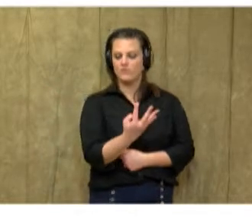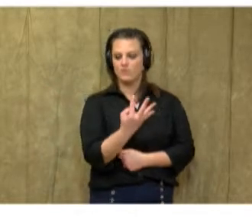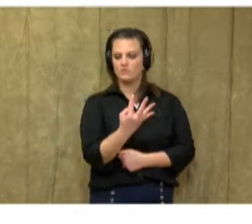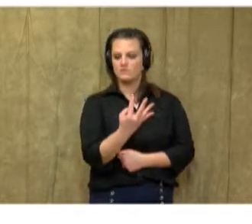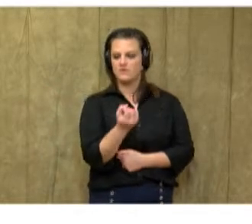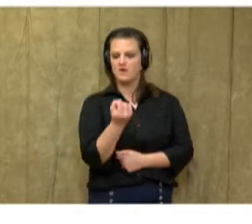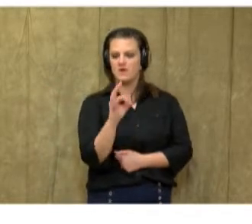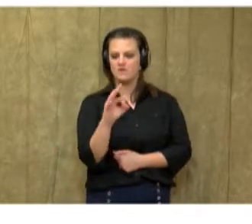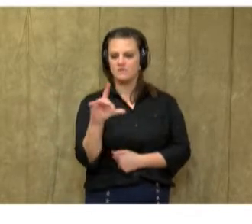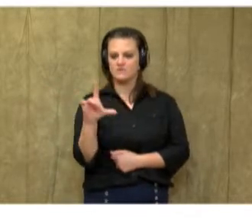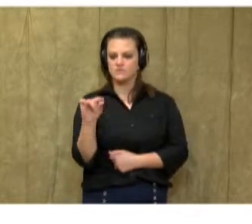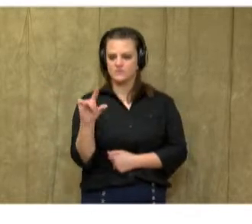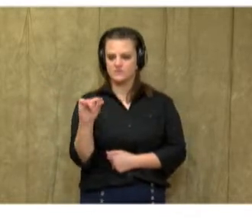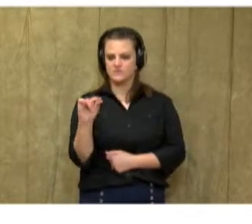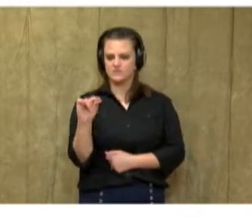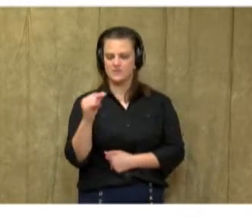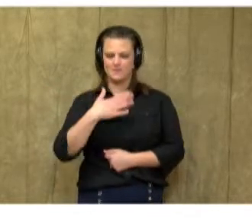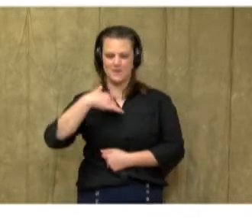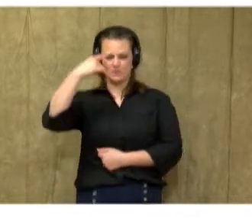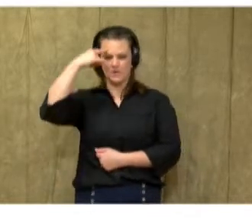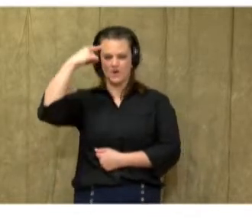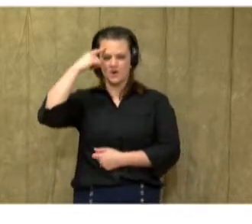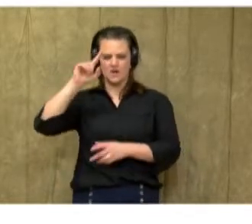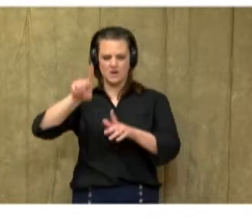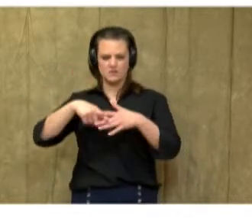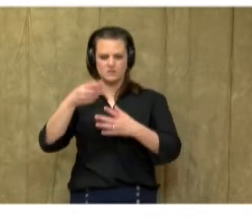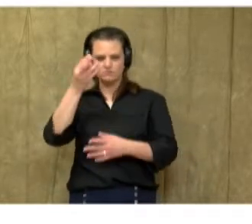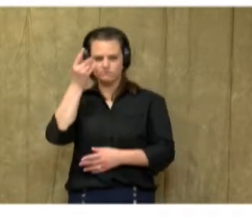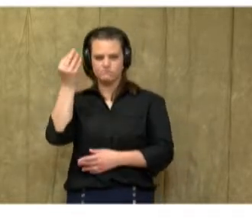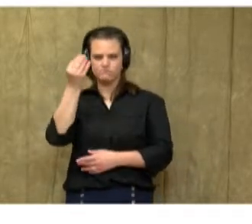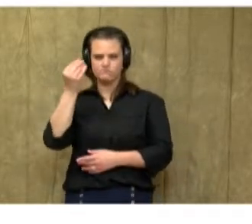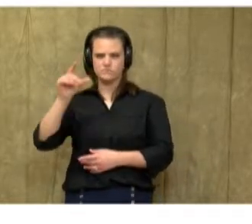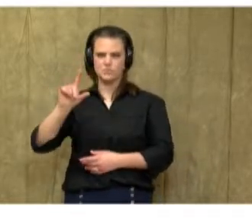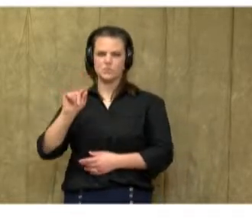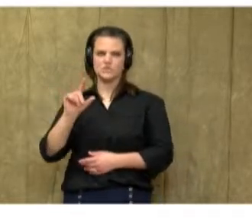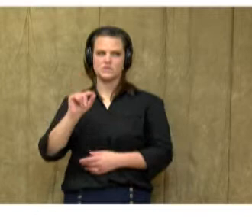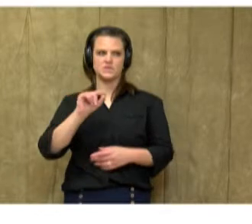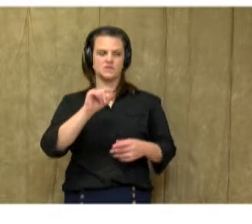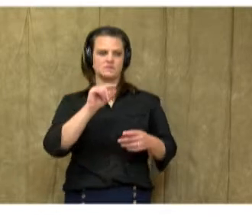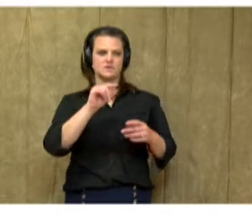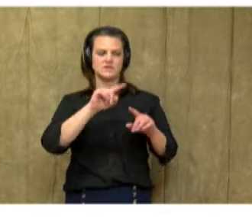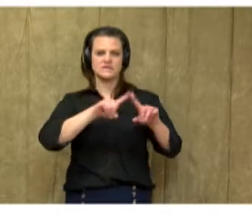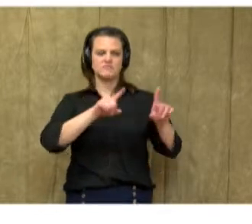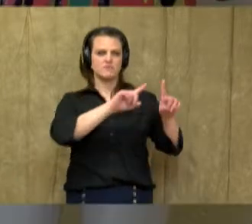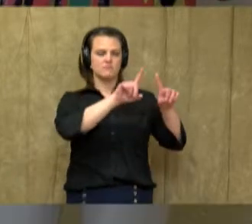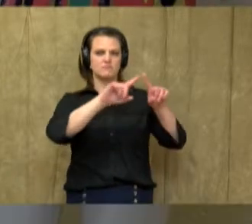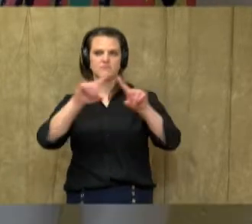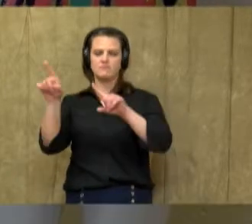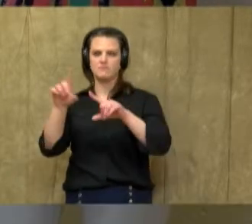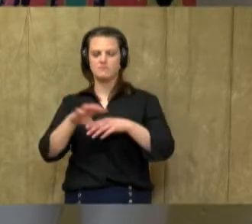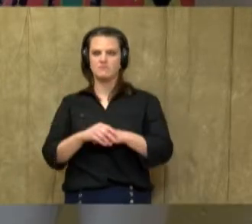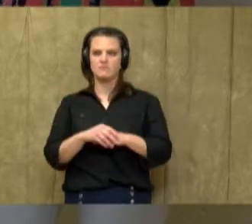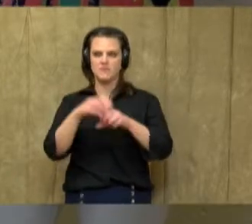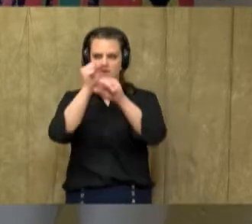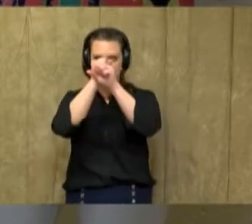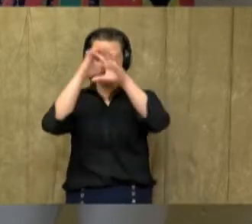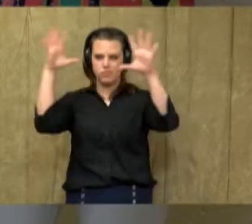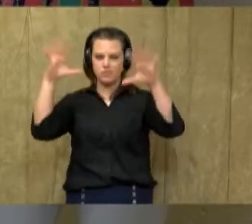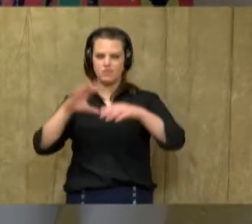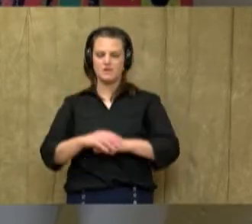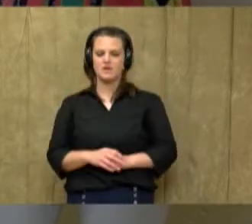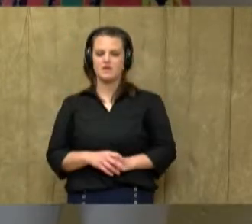20? In my brain, I start to think about 20 objects. And I think if I broke